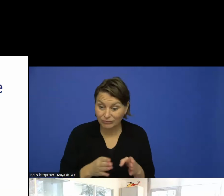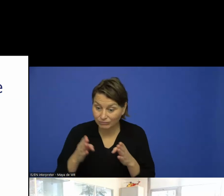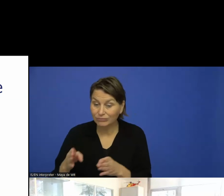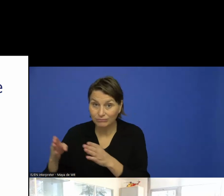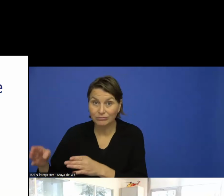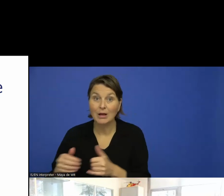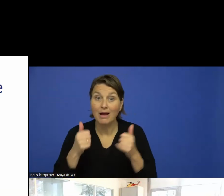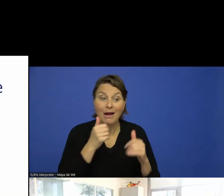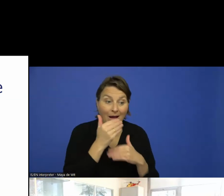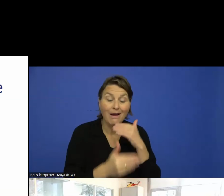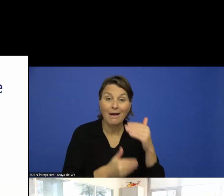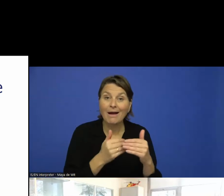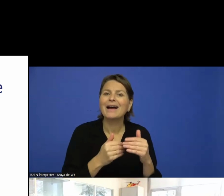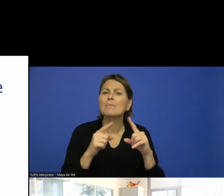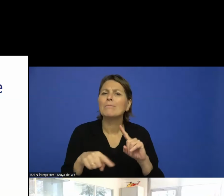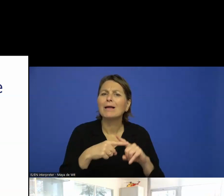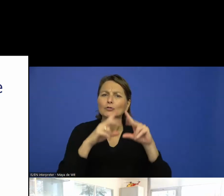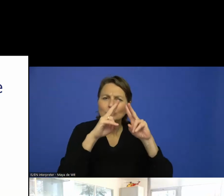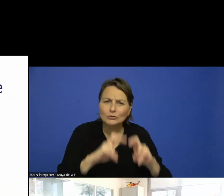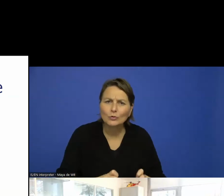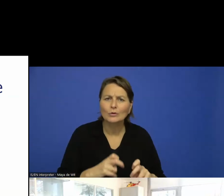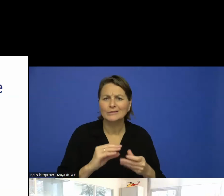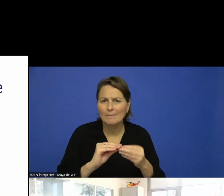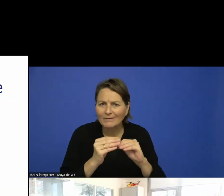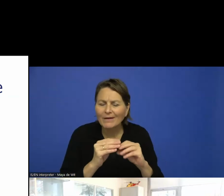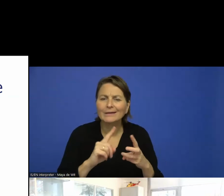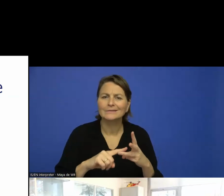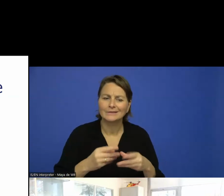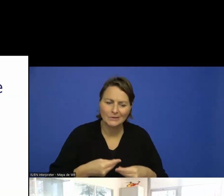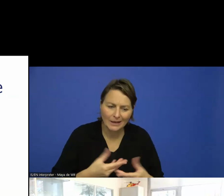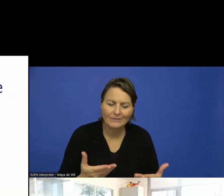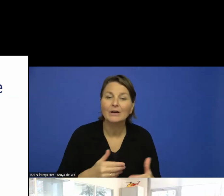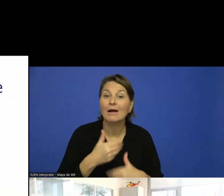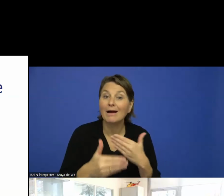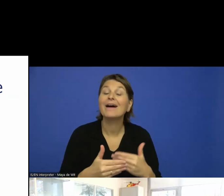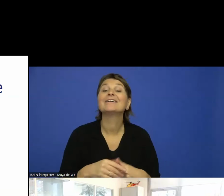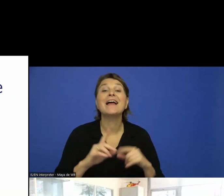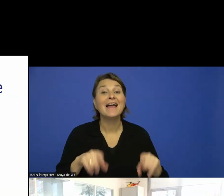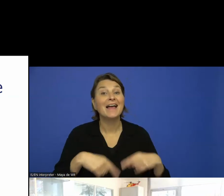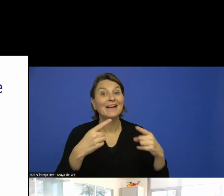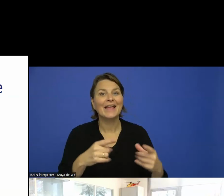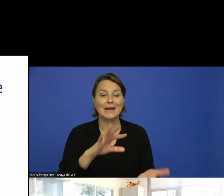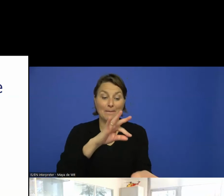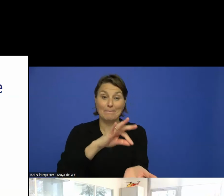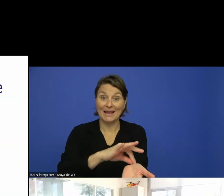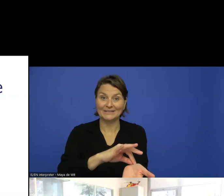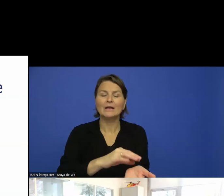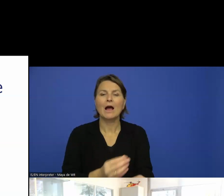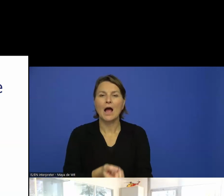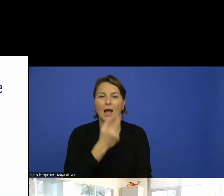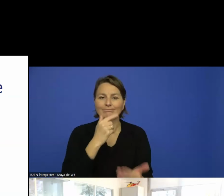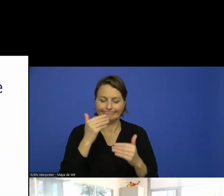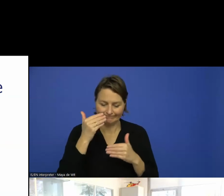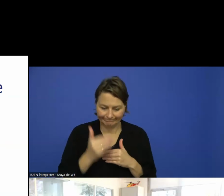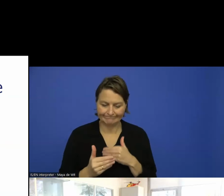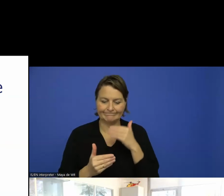and the delivery is all working, then the patient can take the right medication in the right dose at the right time.